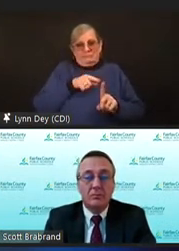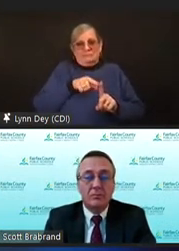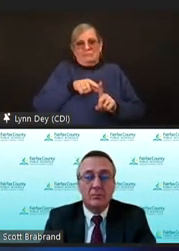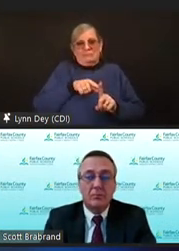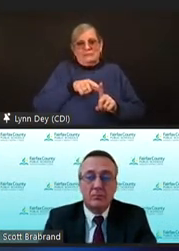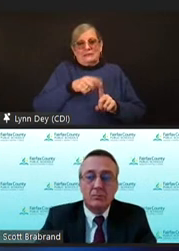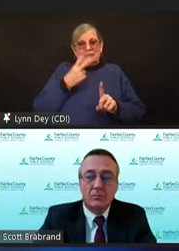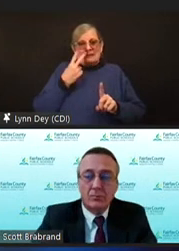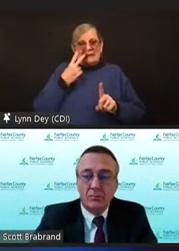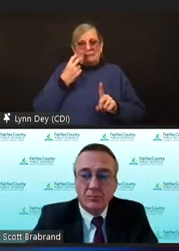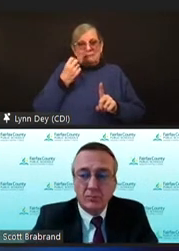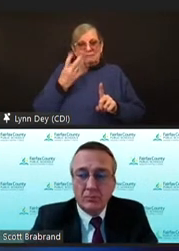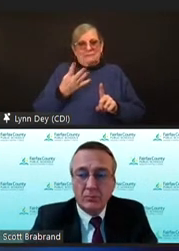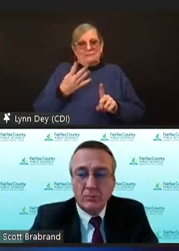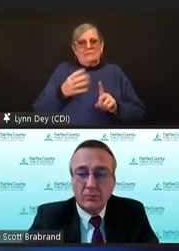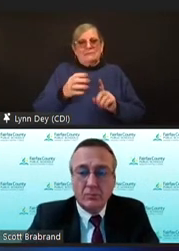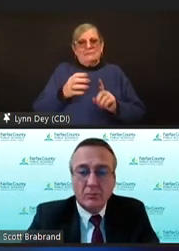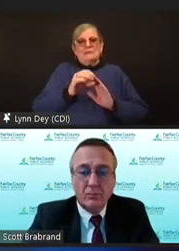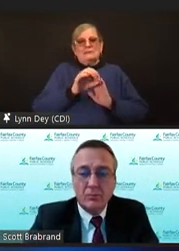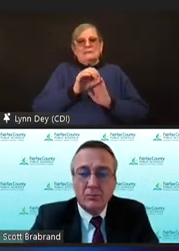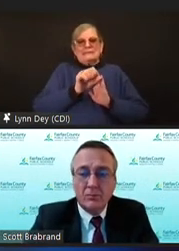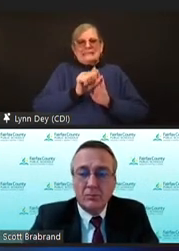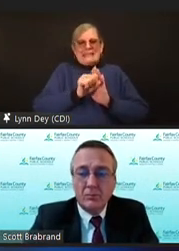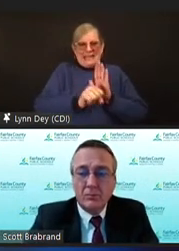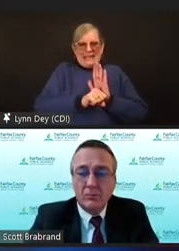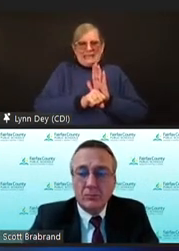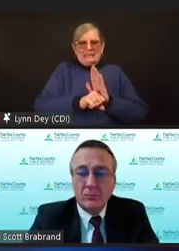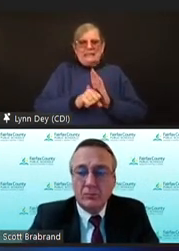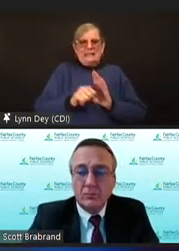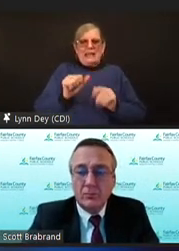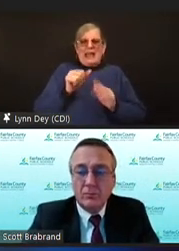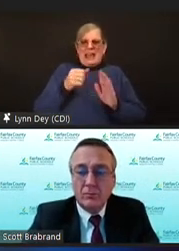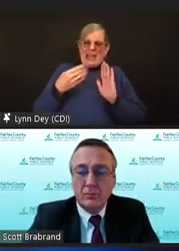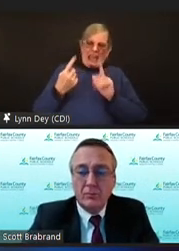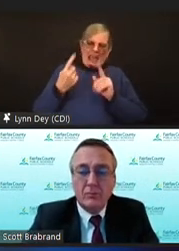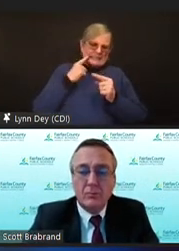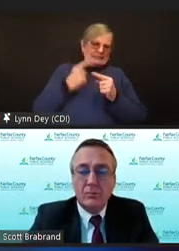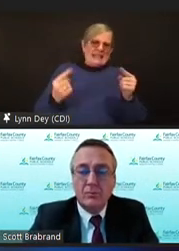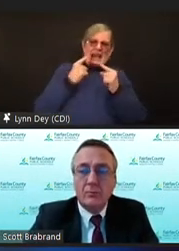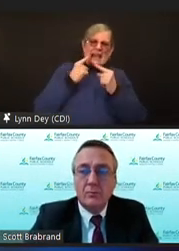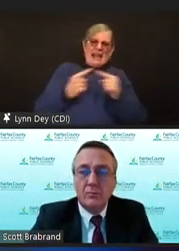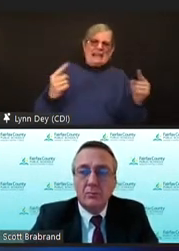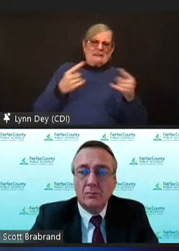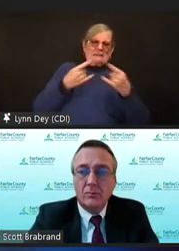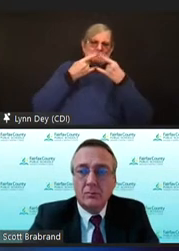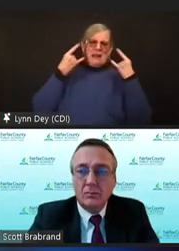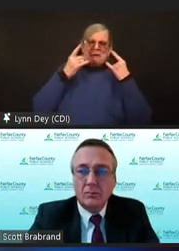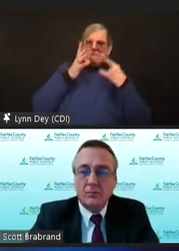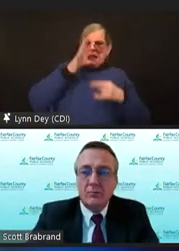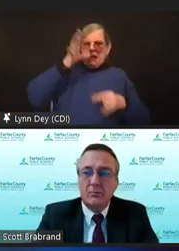that anti-mask parents and protesters and purported activists have, you know,